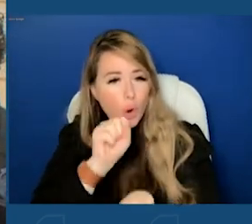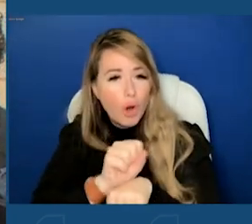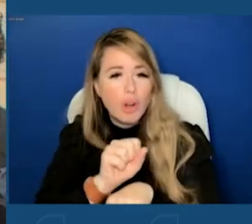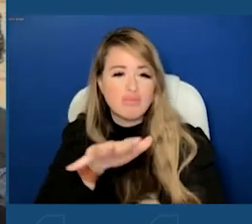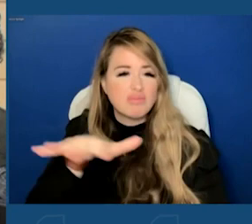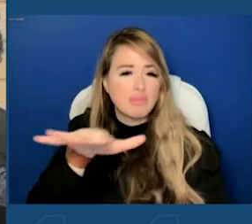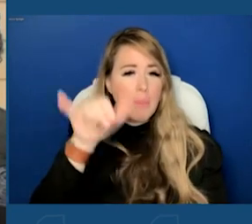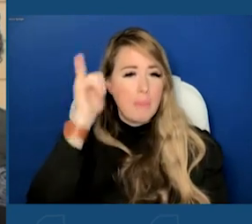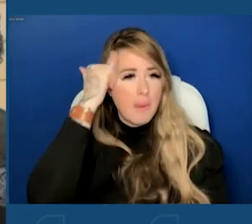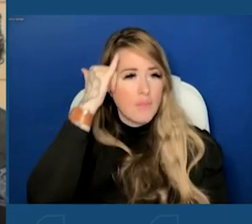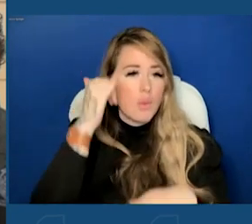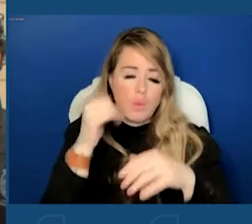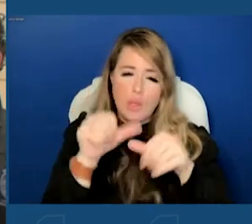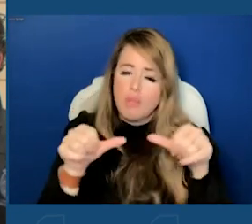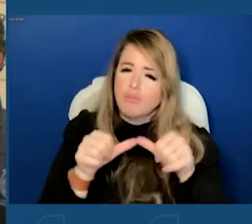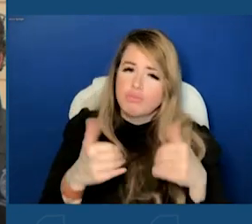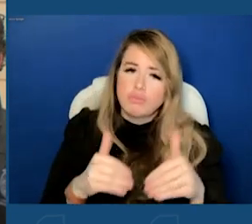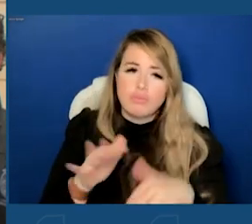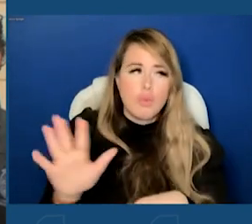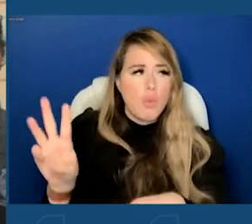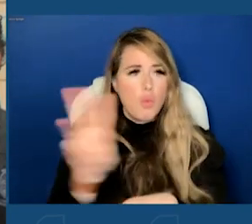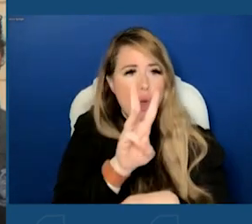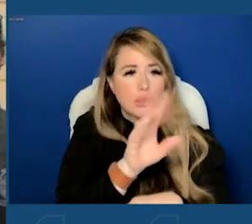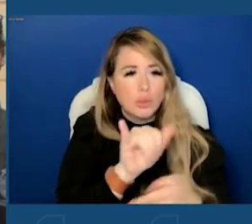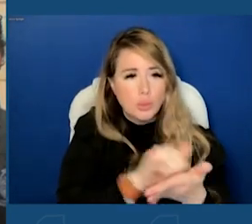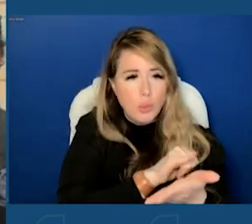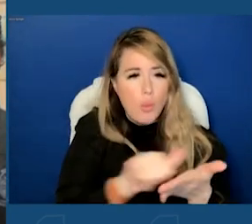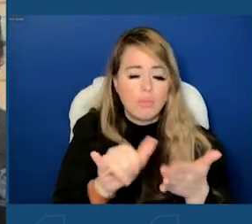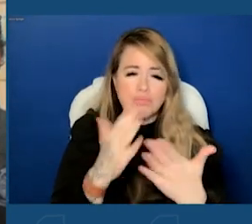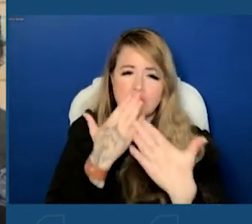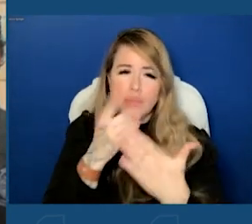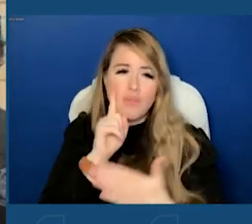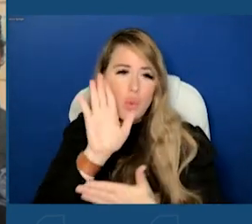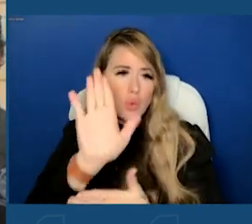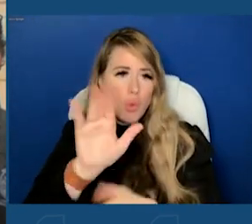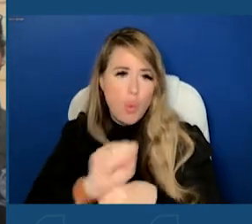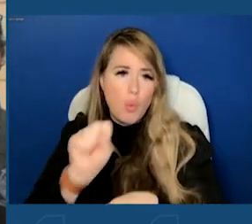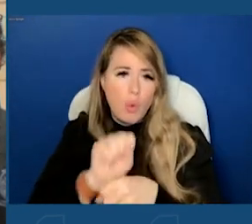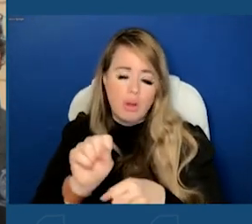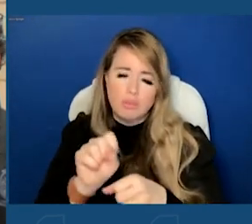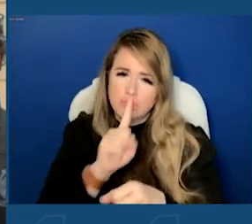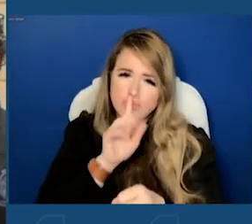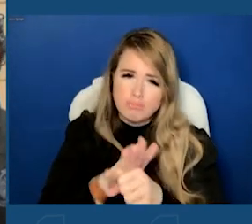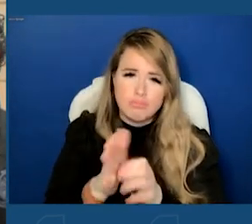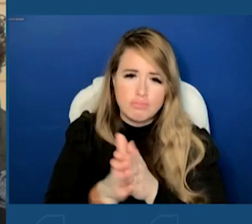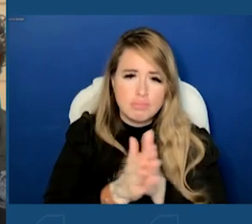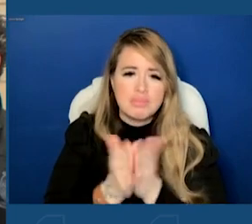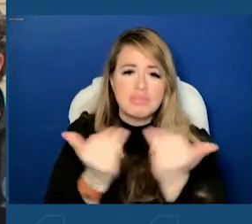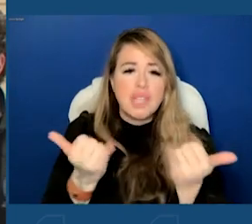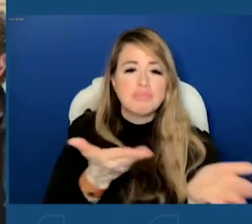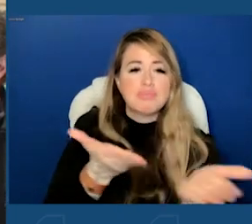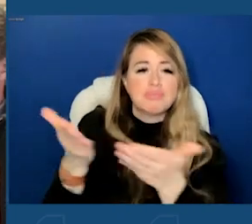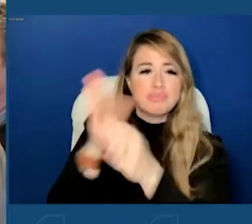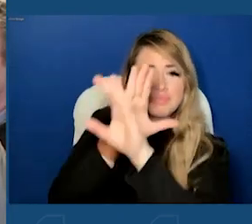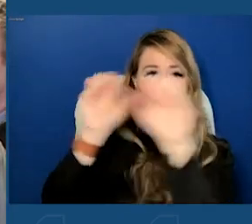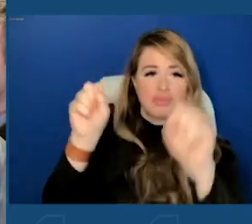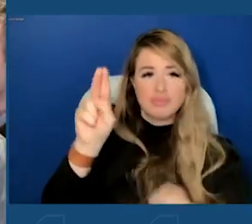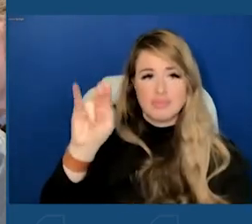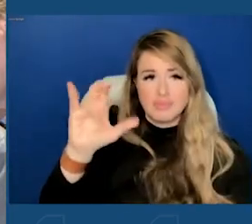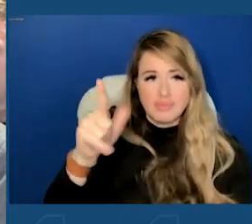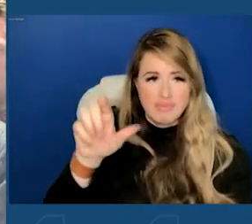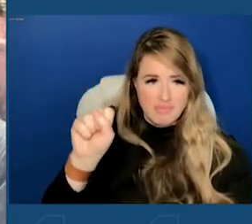area, all of Western New York, as well as what's here. So I thank you for your work and dedication. Borough President Nichols. Thank